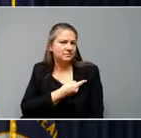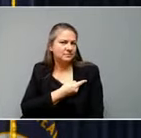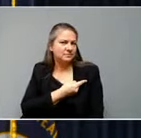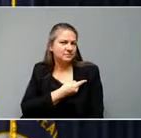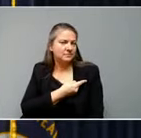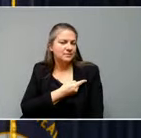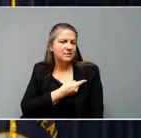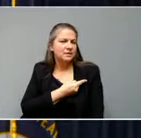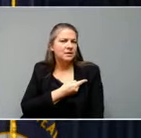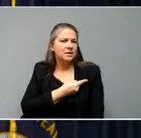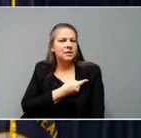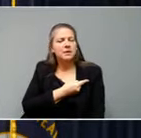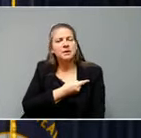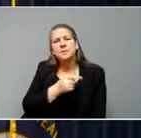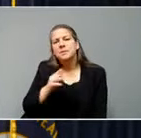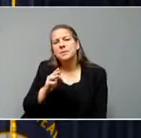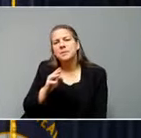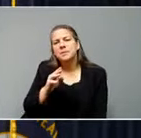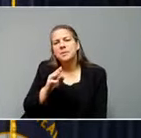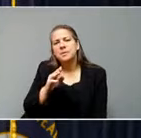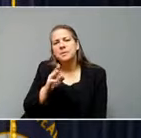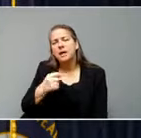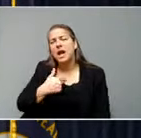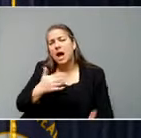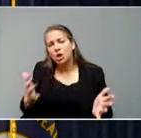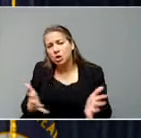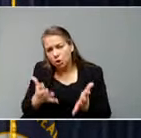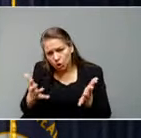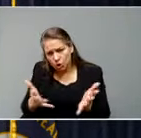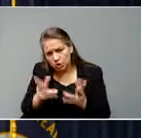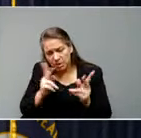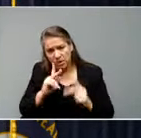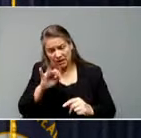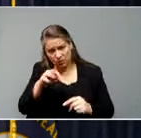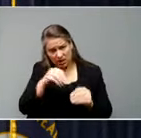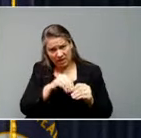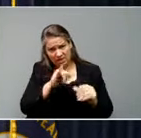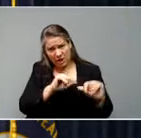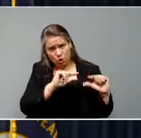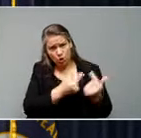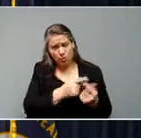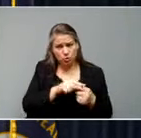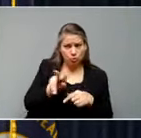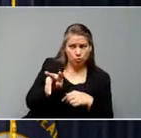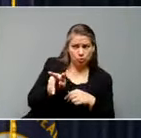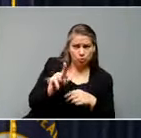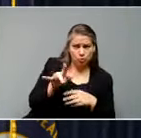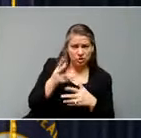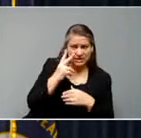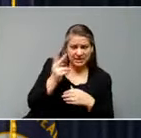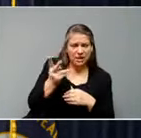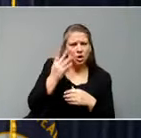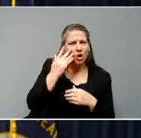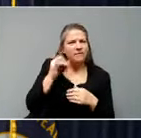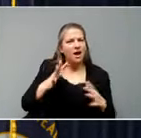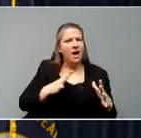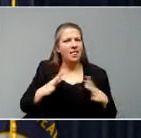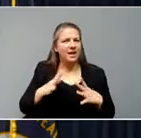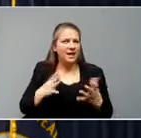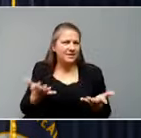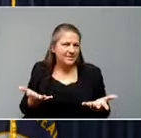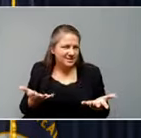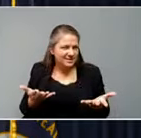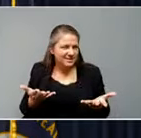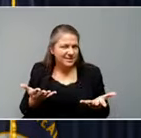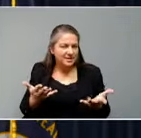But the other thing that I'd encourage people to do if you're in that group is just also think about the holidays and the collective